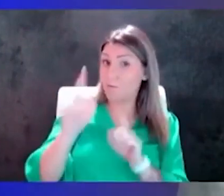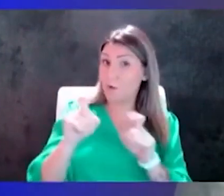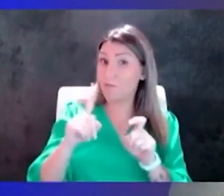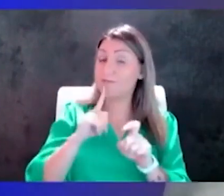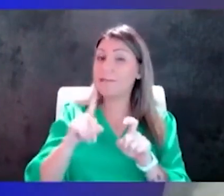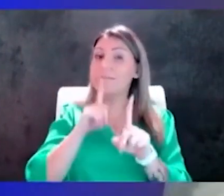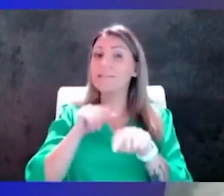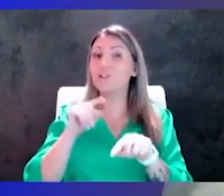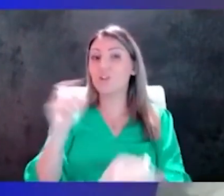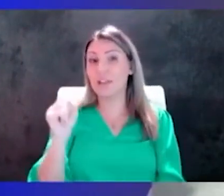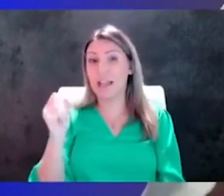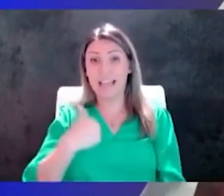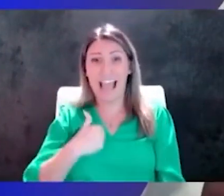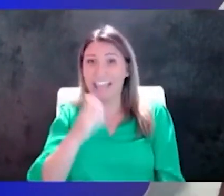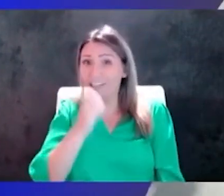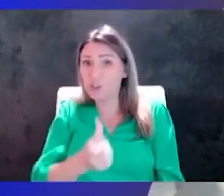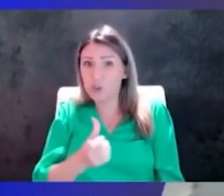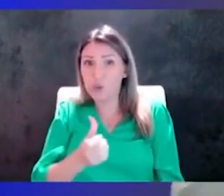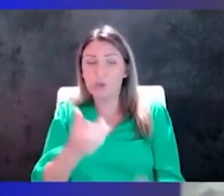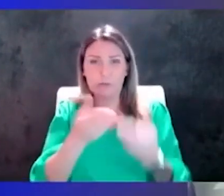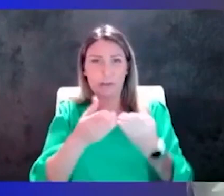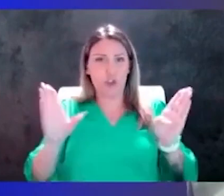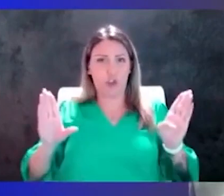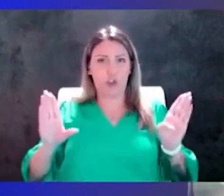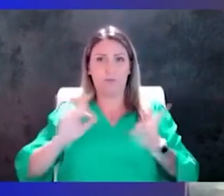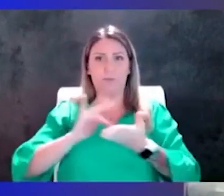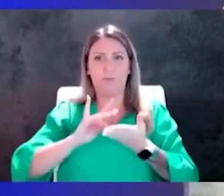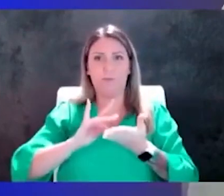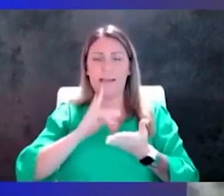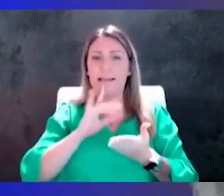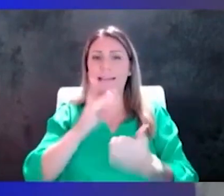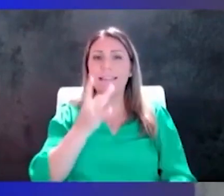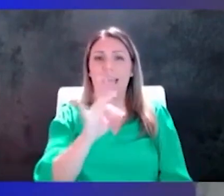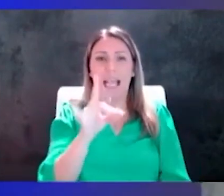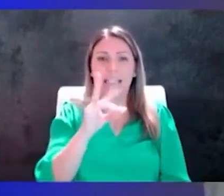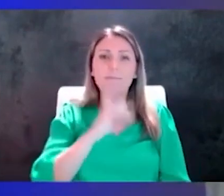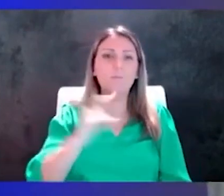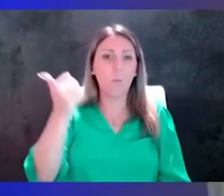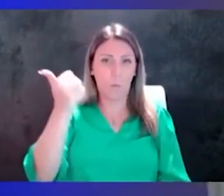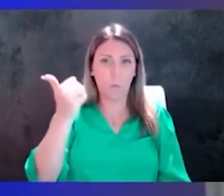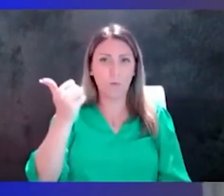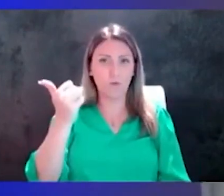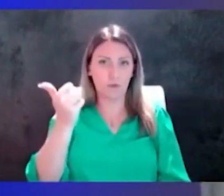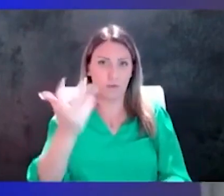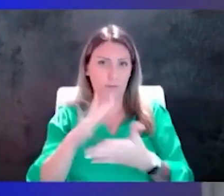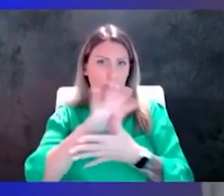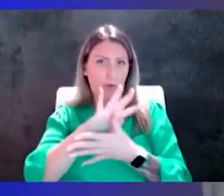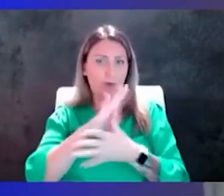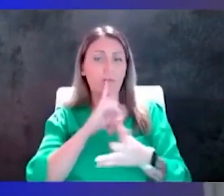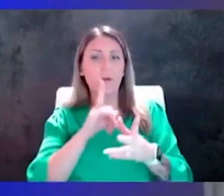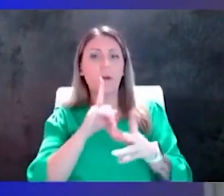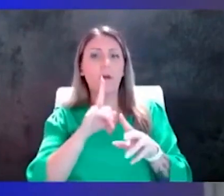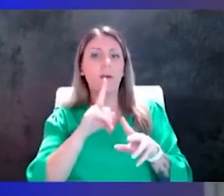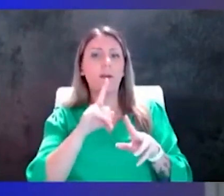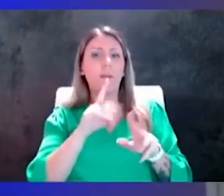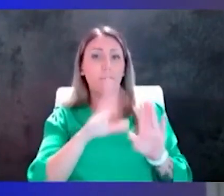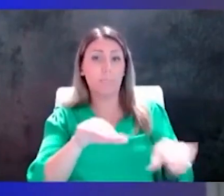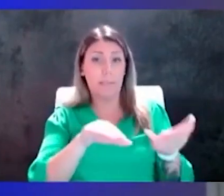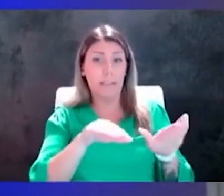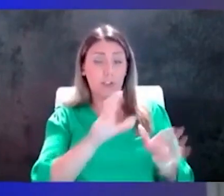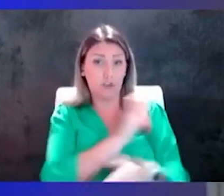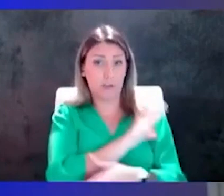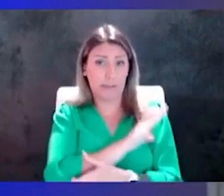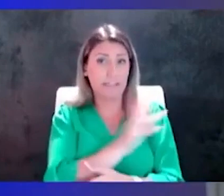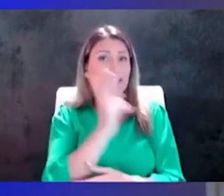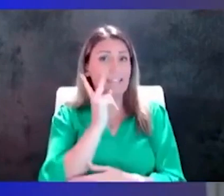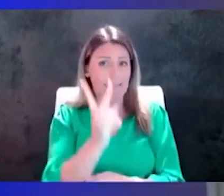I don't, as a general internist, I see patients 18 and older primarily, but down in the pediatric clinic, I do believe they've seen some. They have. I think you guys have